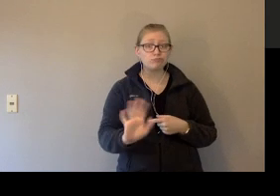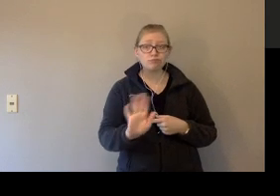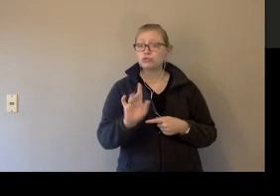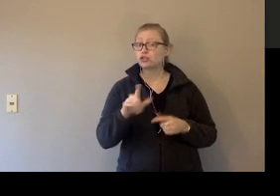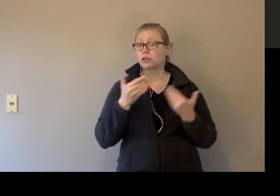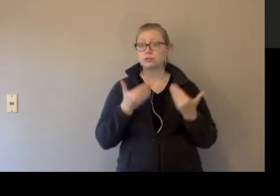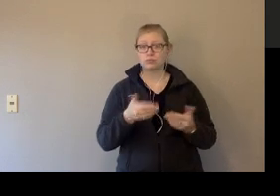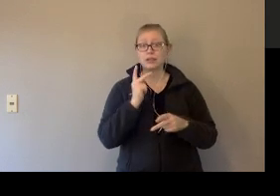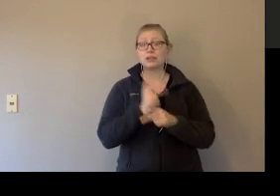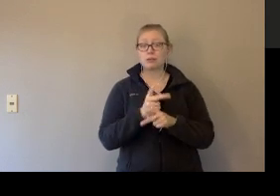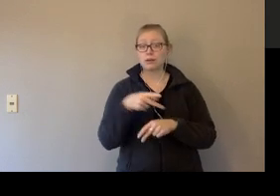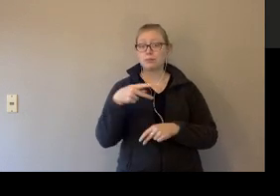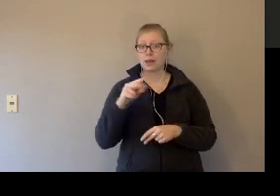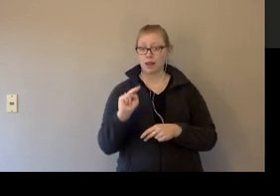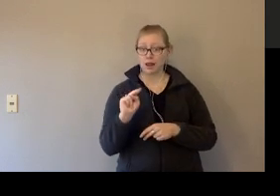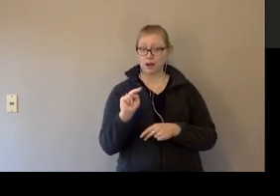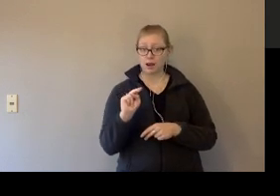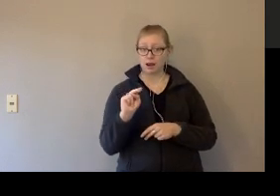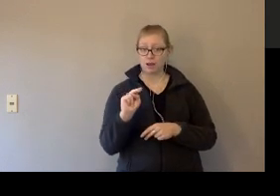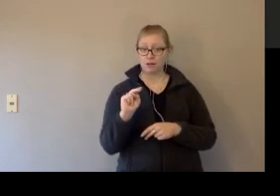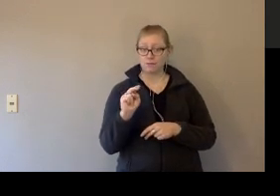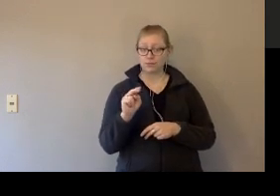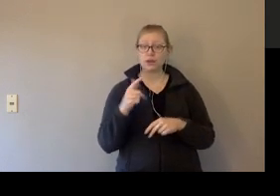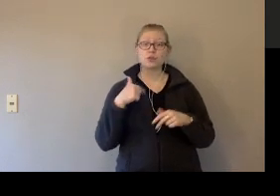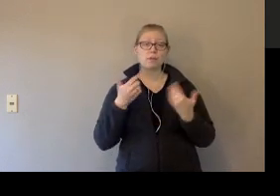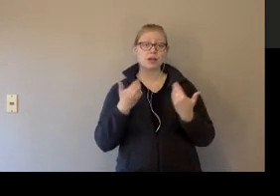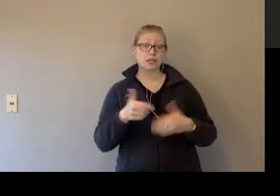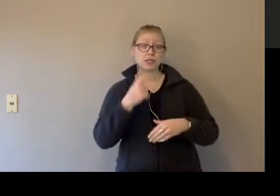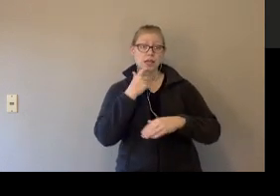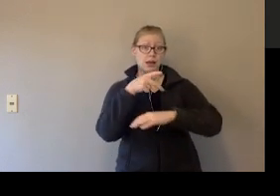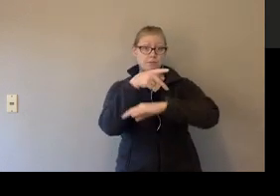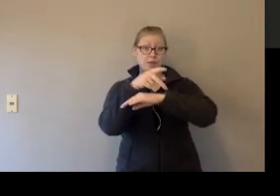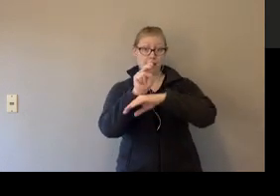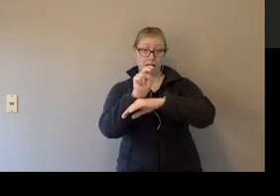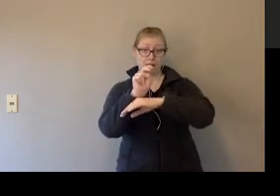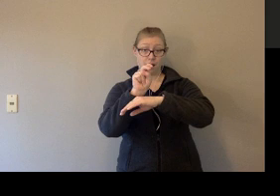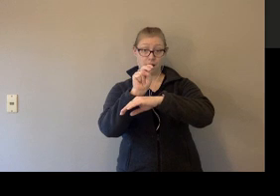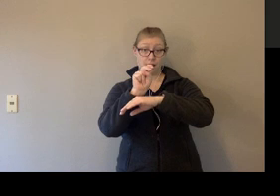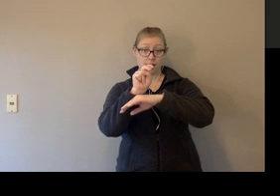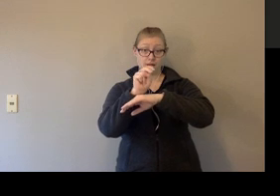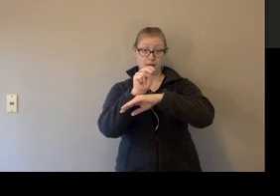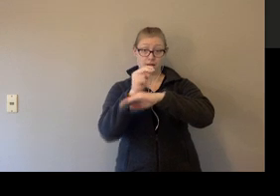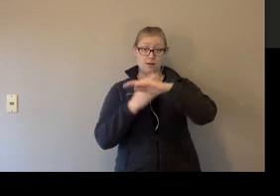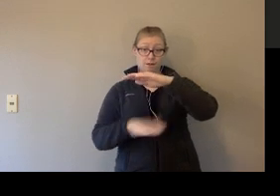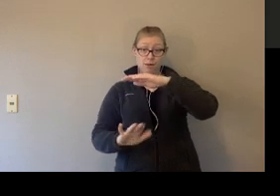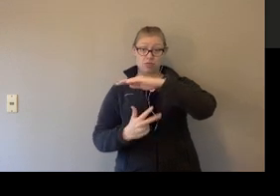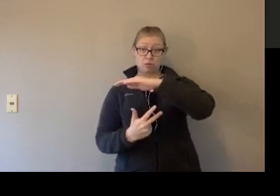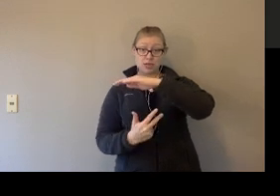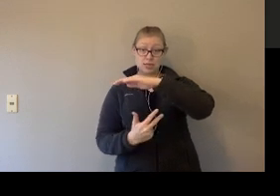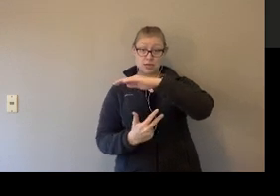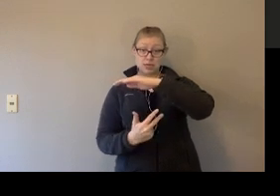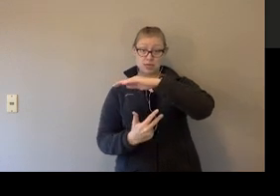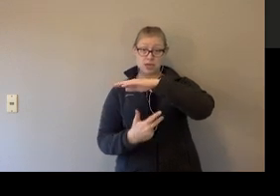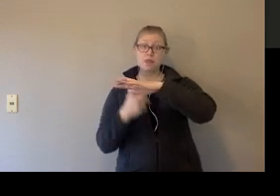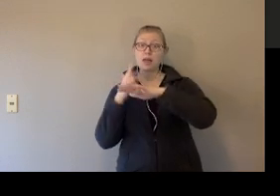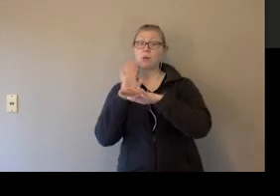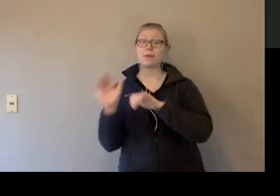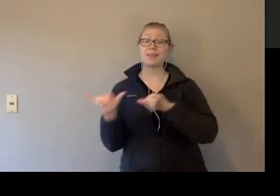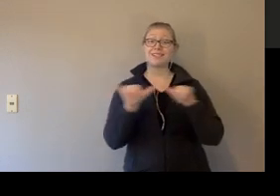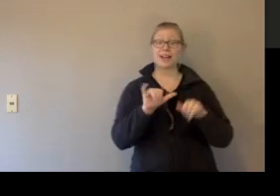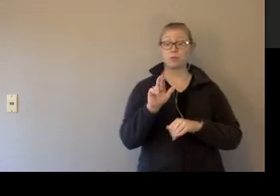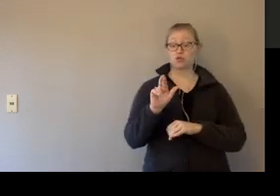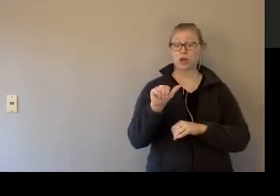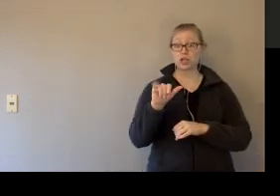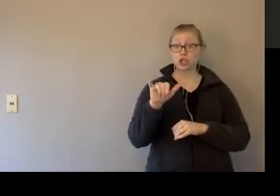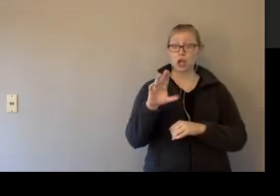N. I'm going to say P to N divided by 3. And that's going to be the same ratio as if I